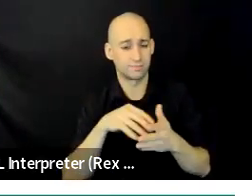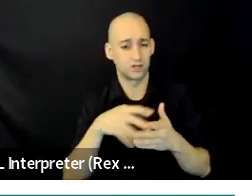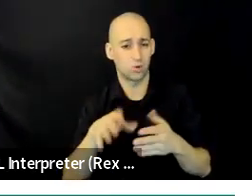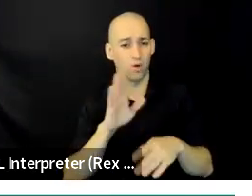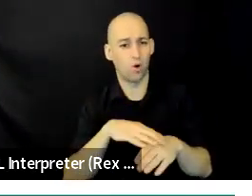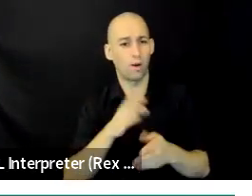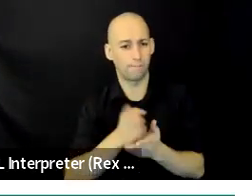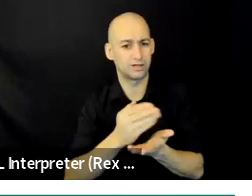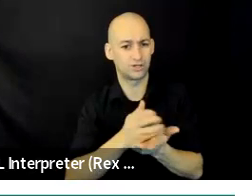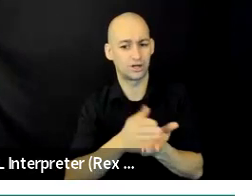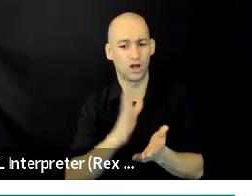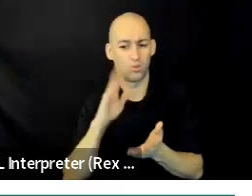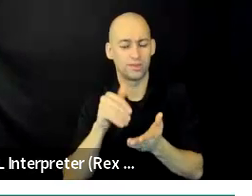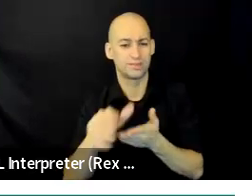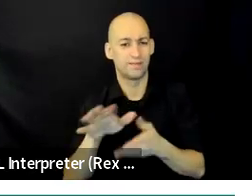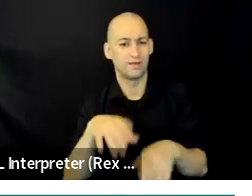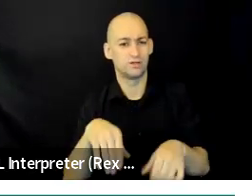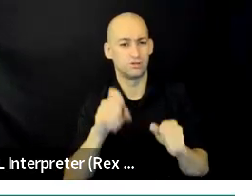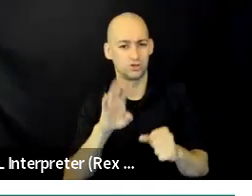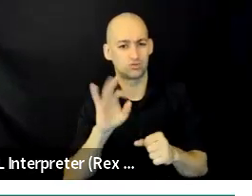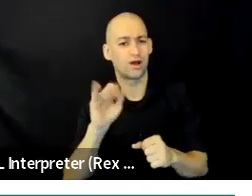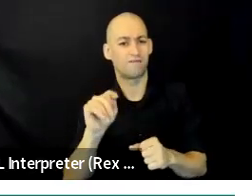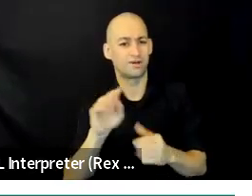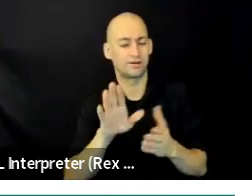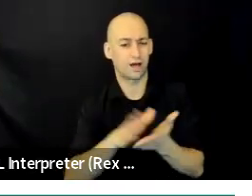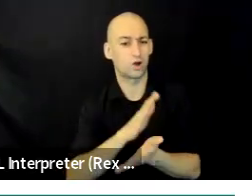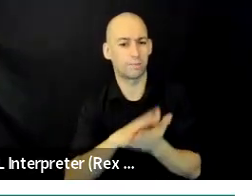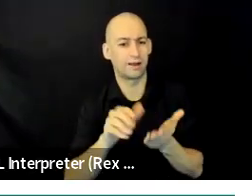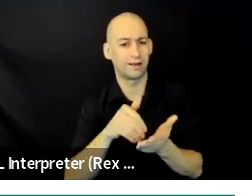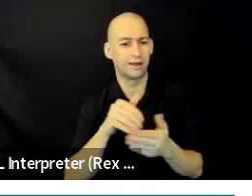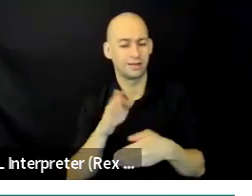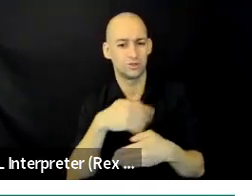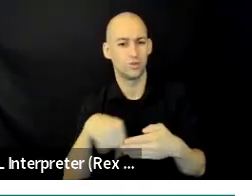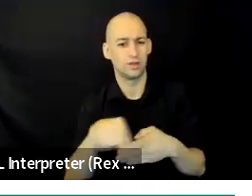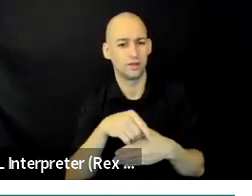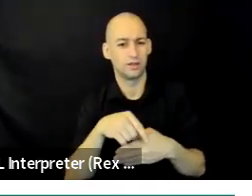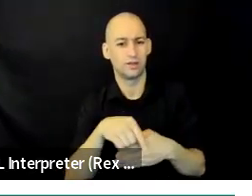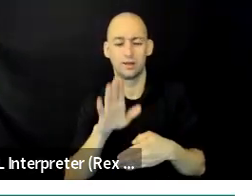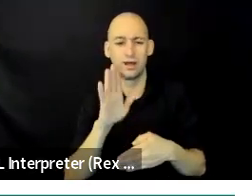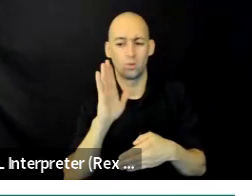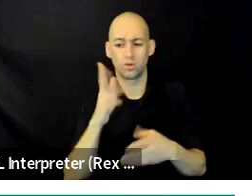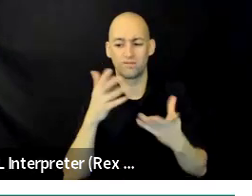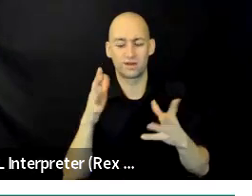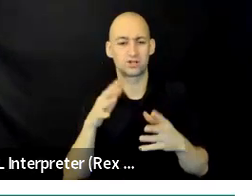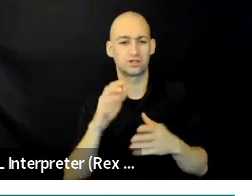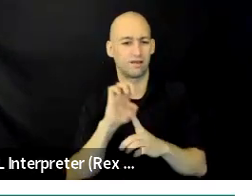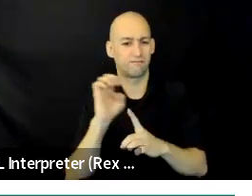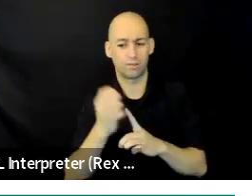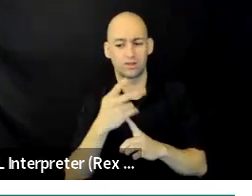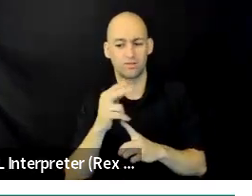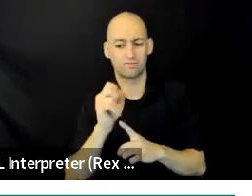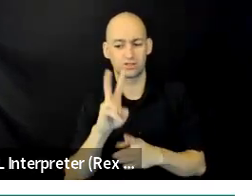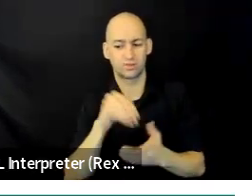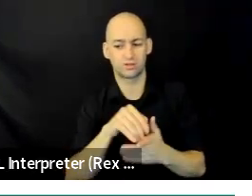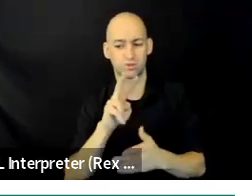will circulate the draft environmental document next week, and we expect to complete the environmental phase in 2025, which is a year